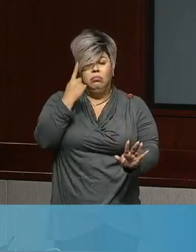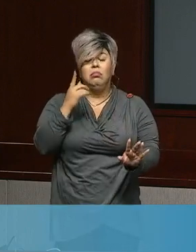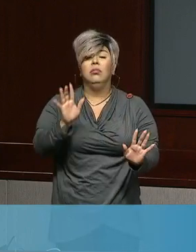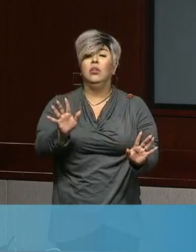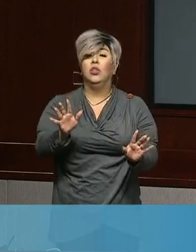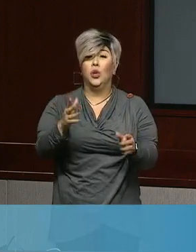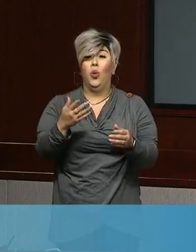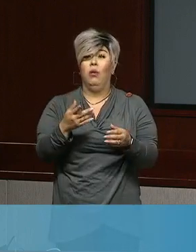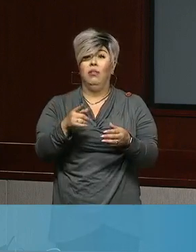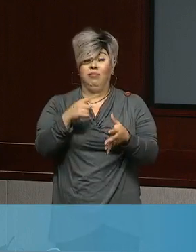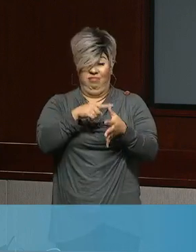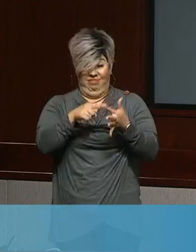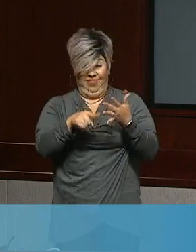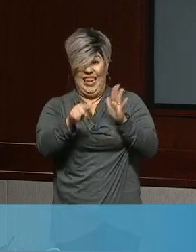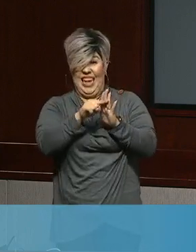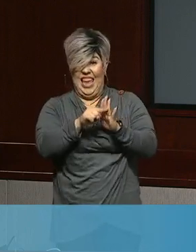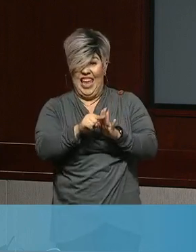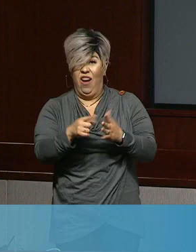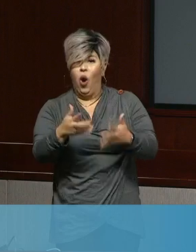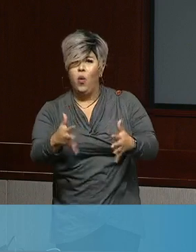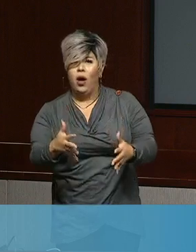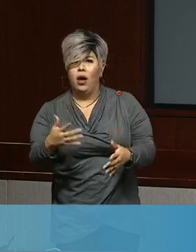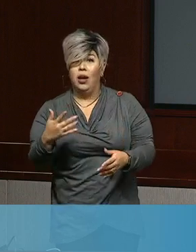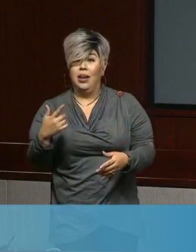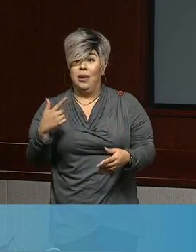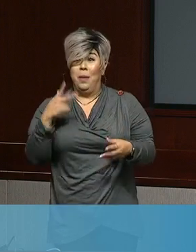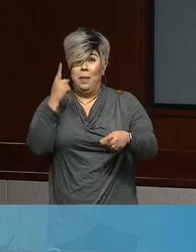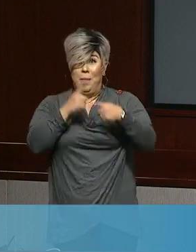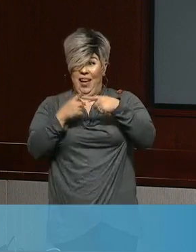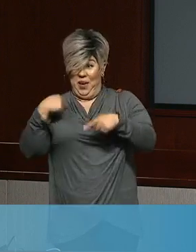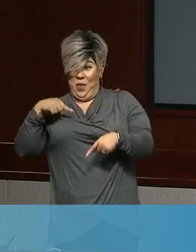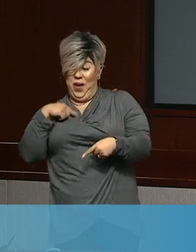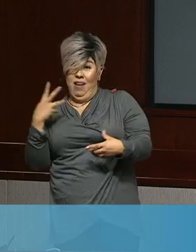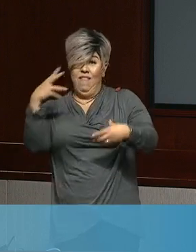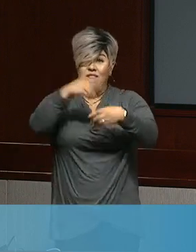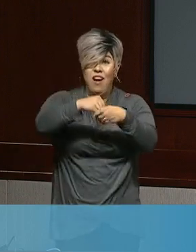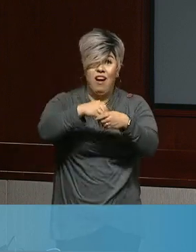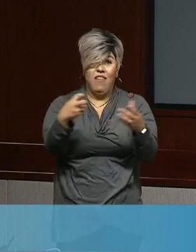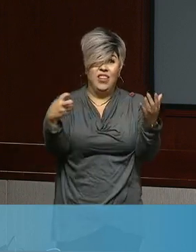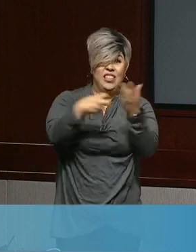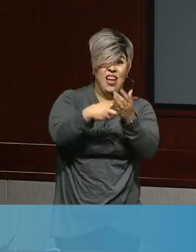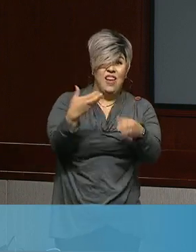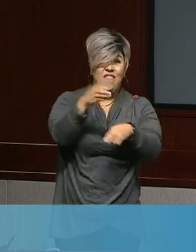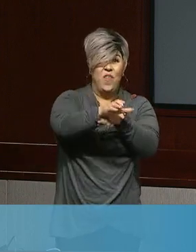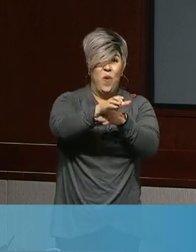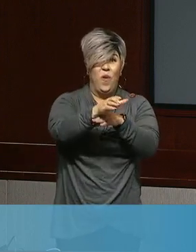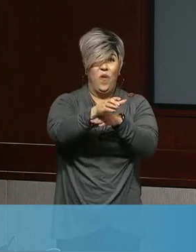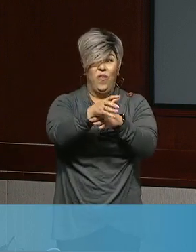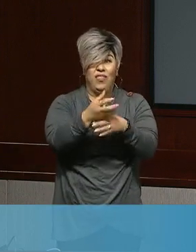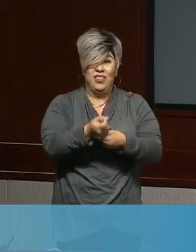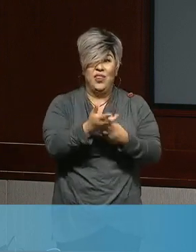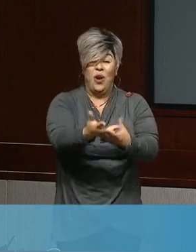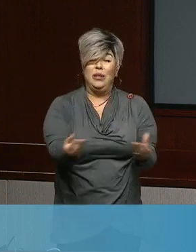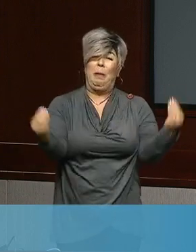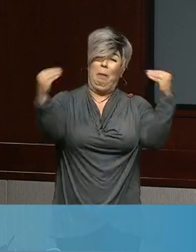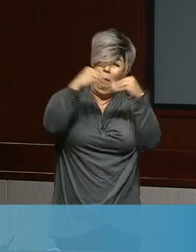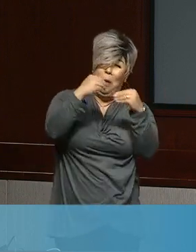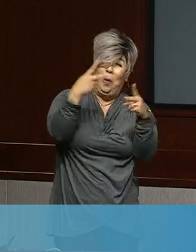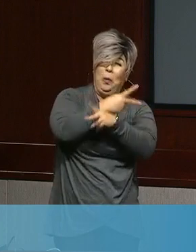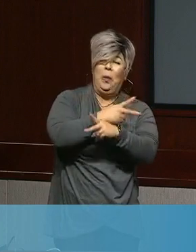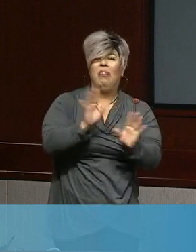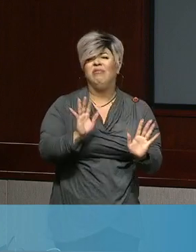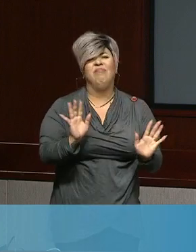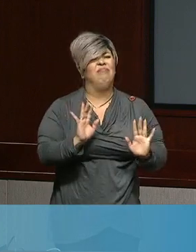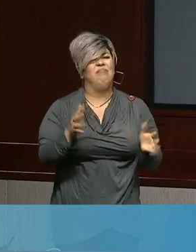in and issue fines and tickets and strong-arm people. It's the last thing we want to do. Again,